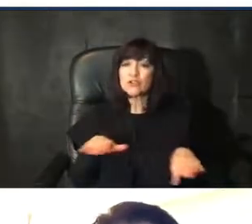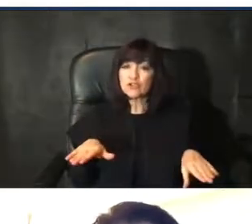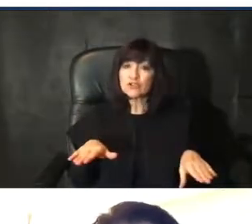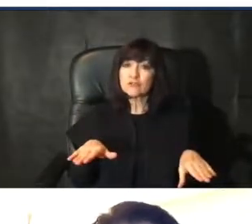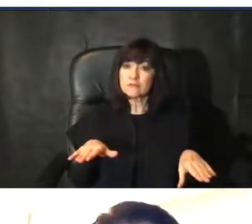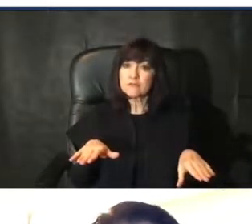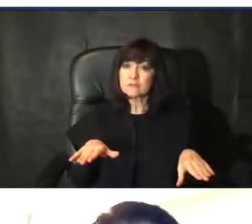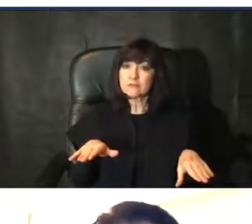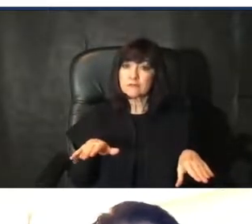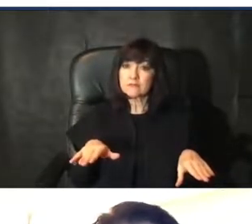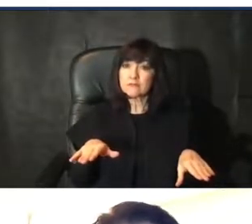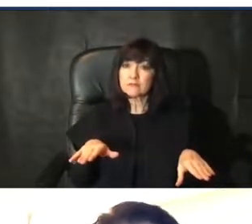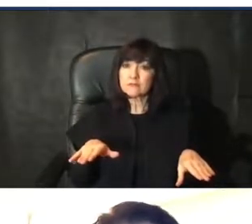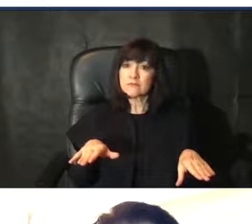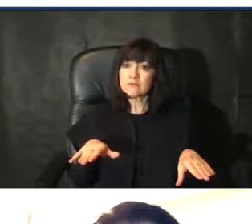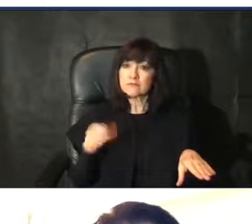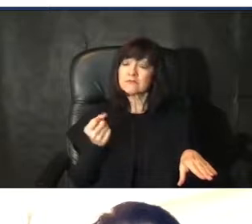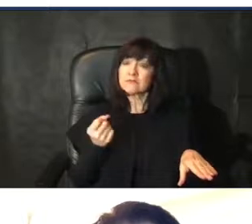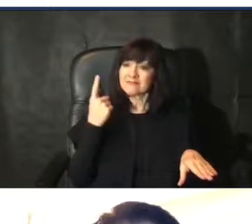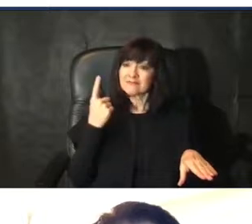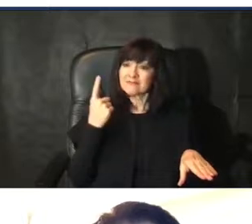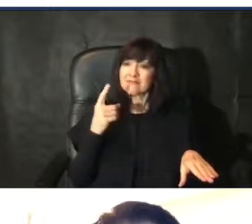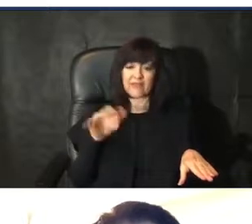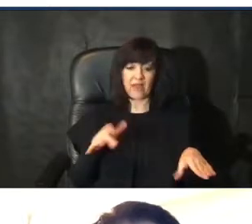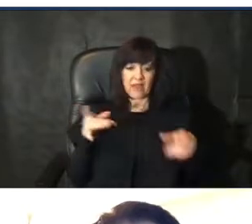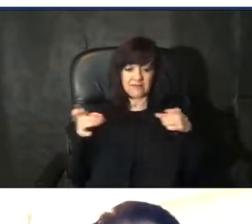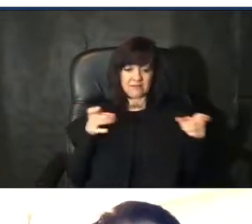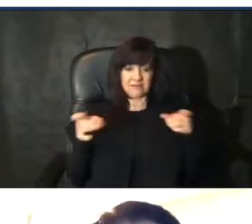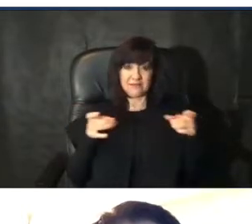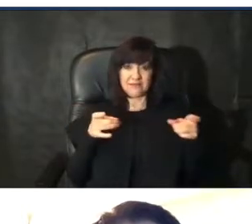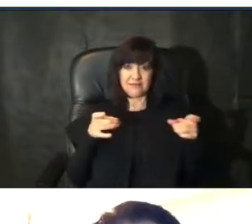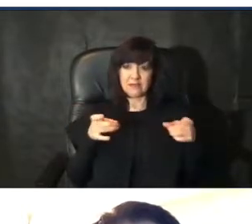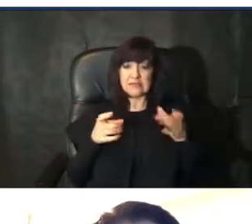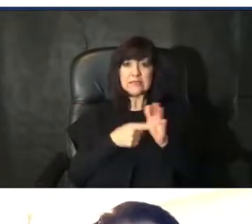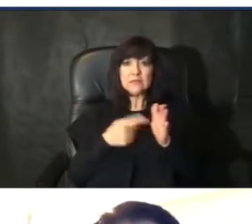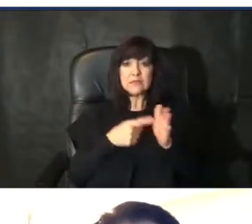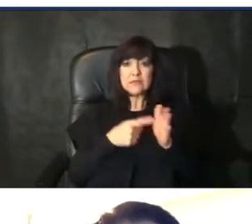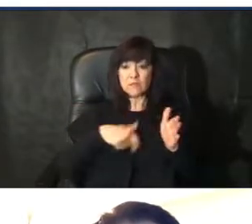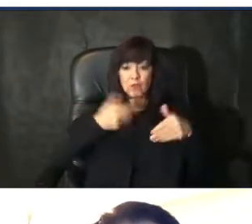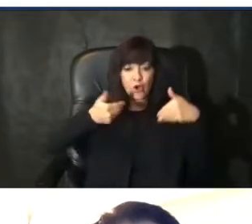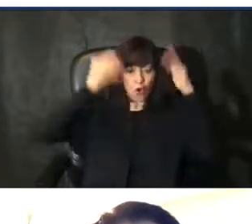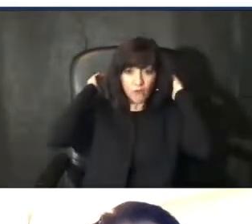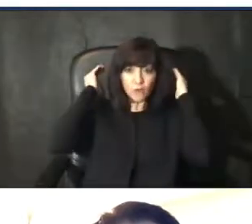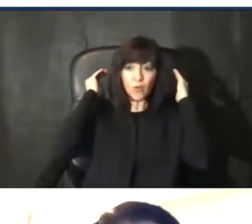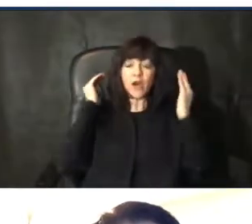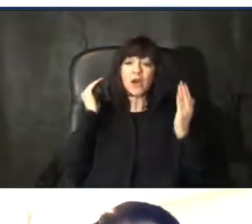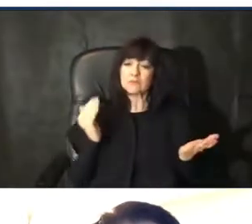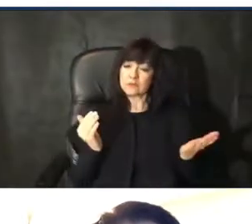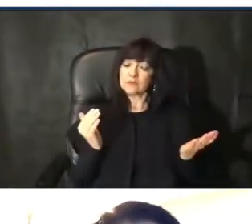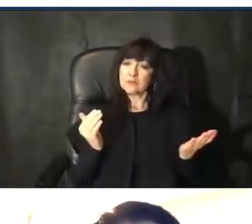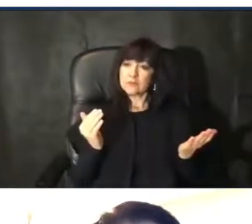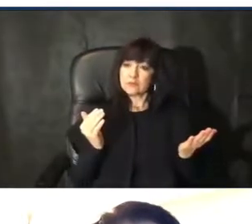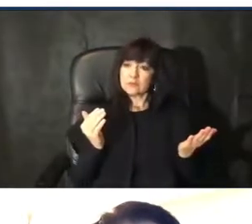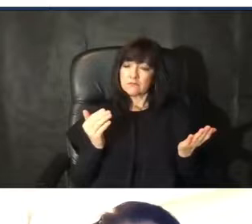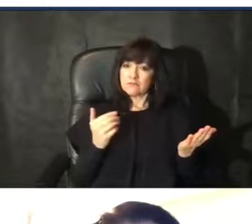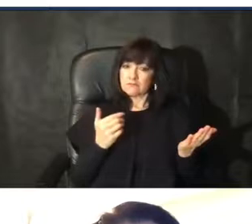is how we stay calm when we're overwhelmed with emotions. And we can notice